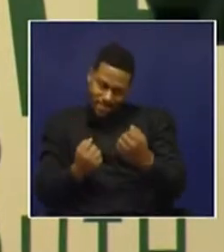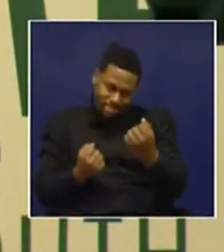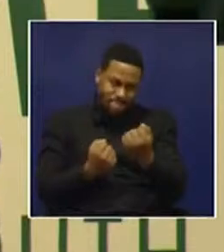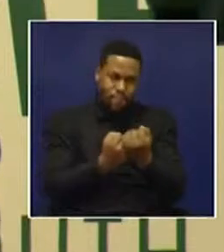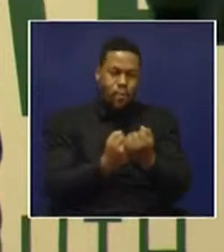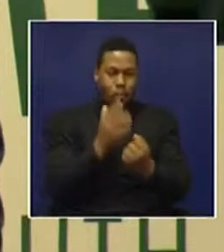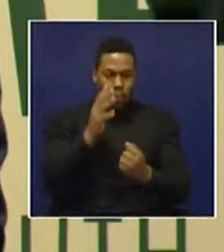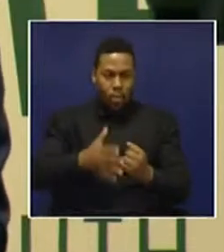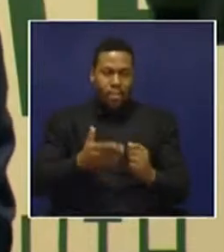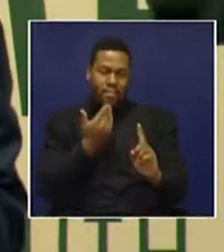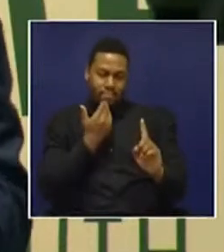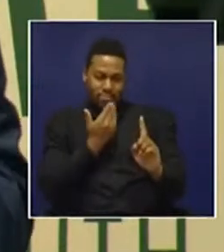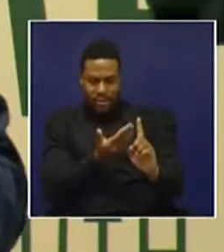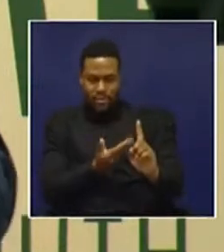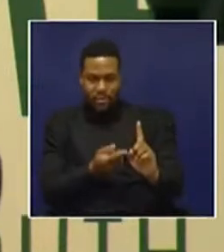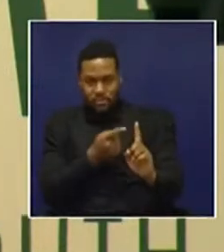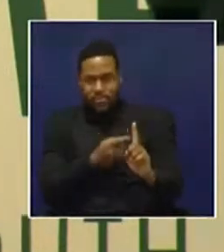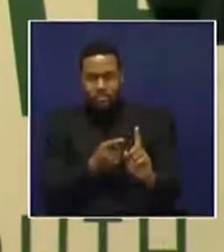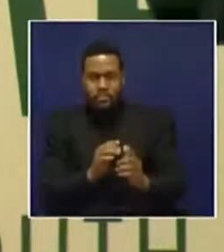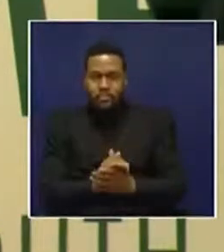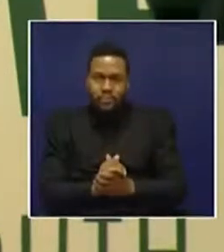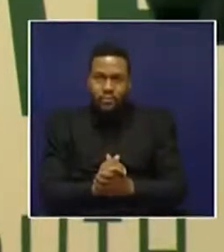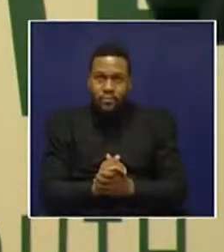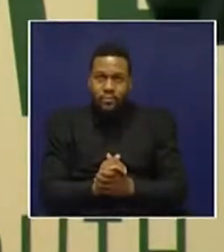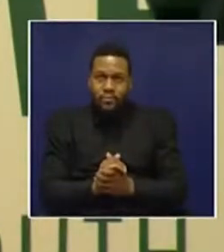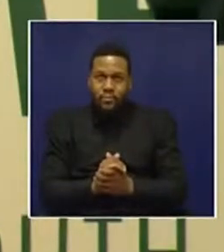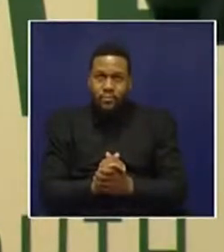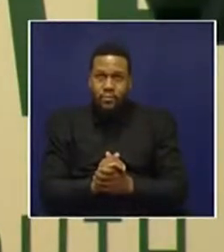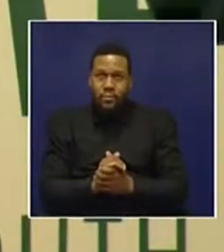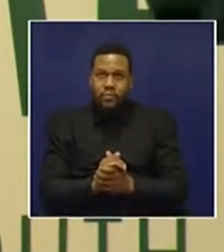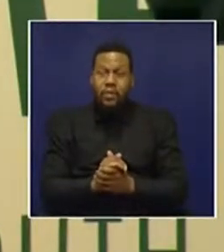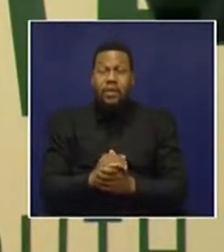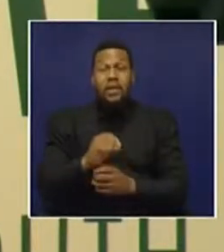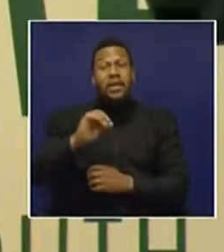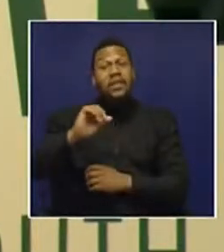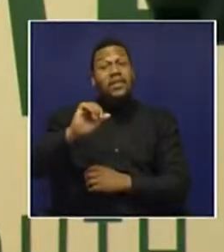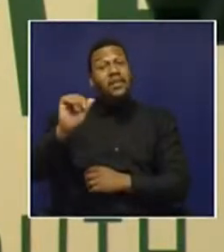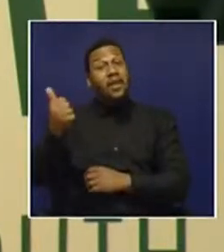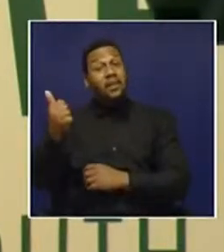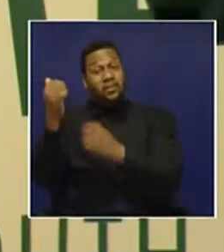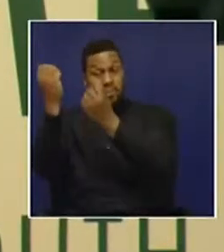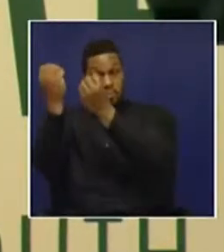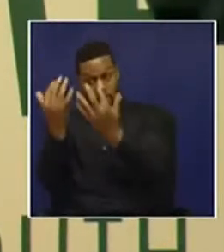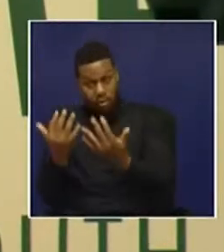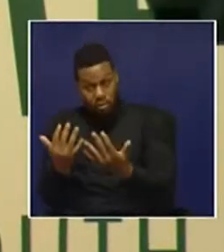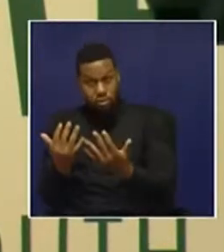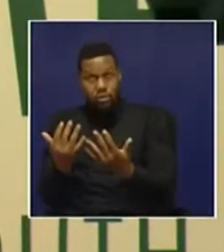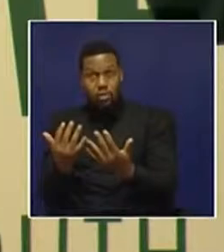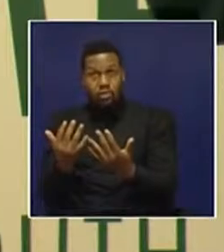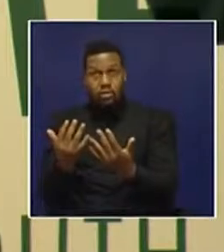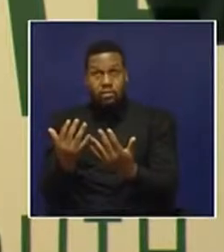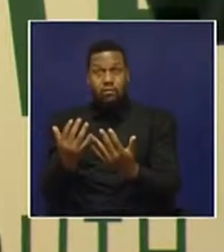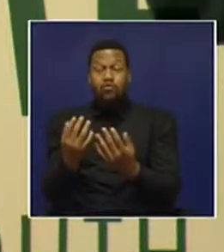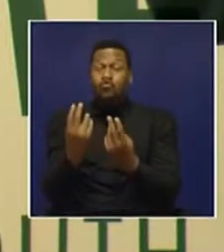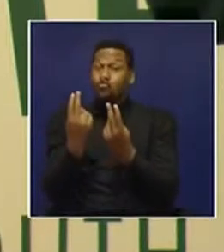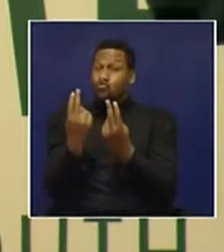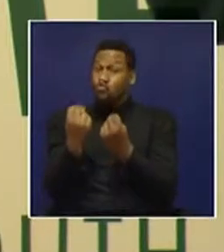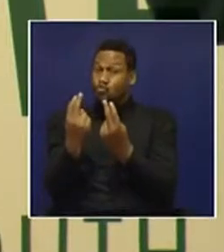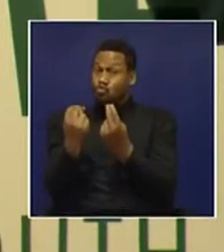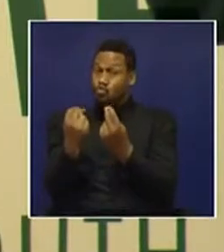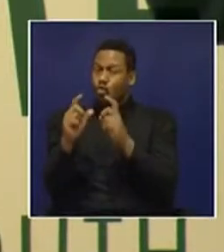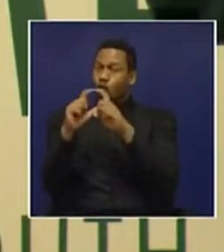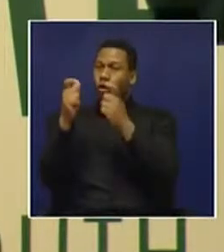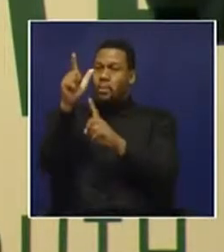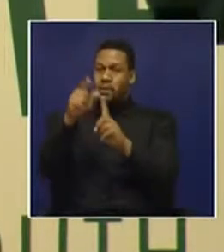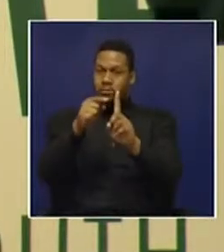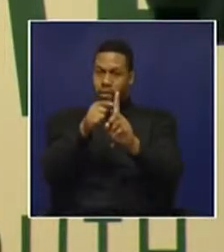them, because by the next budget, there'll probably be a new commissioner. That